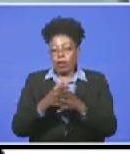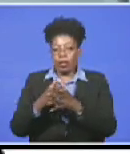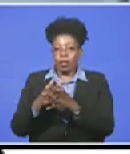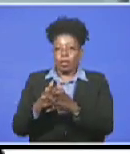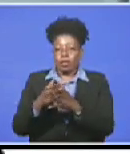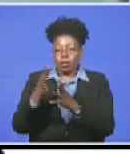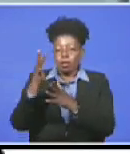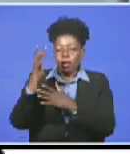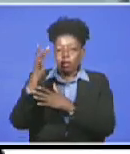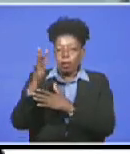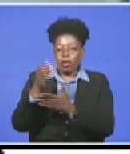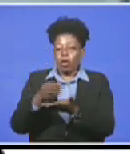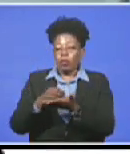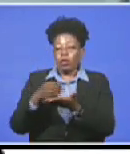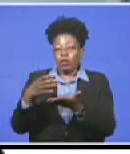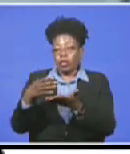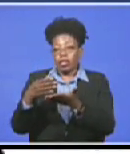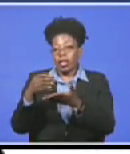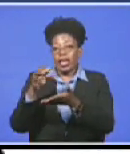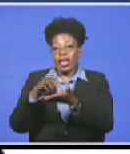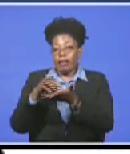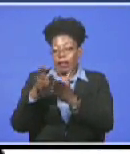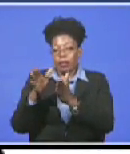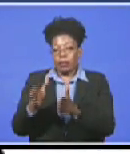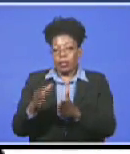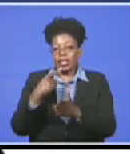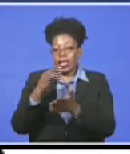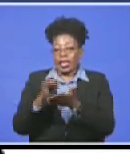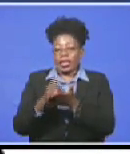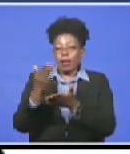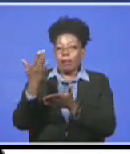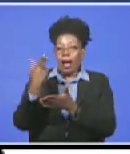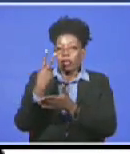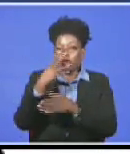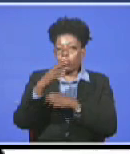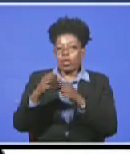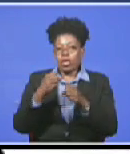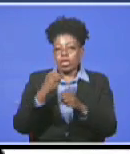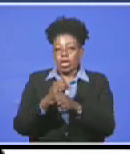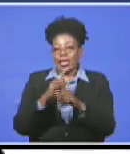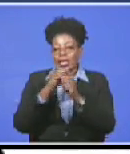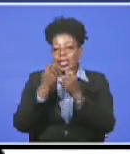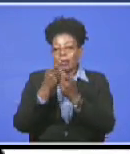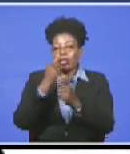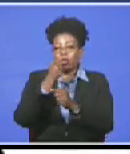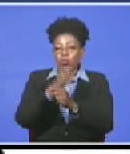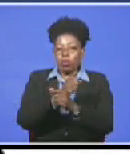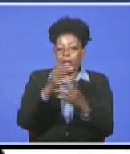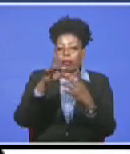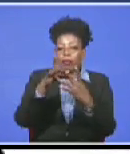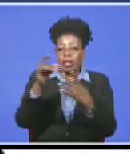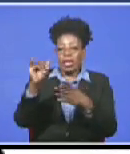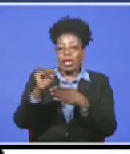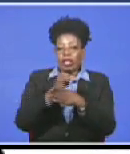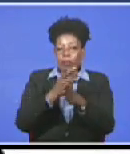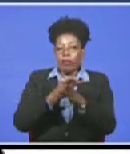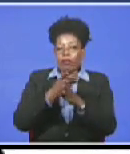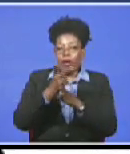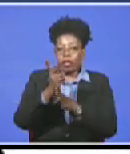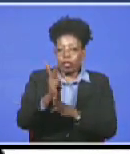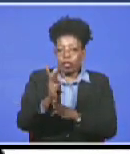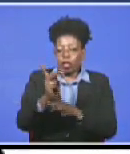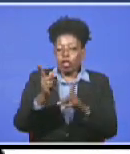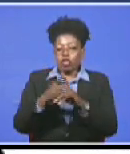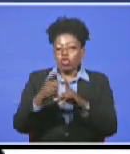sophisticated investors. Now, DeVoe says over the past 2 years, the team has worked on selecting key industry professionals